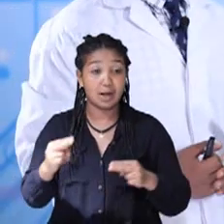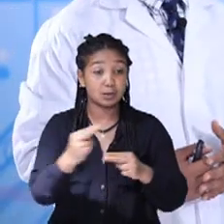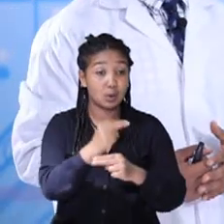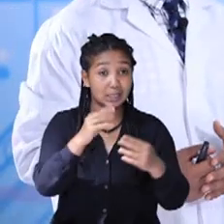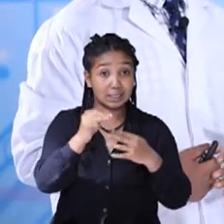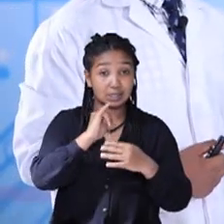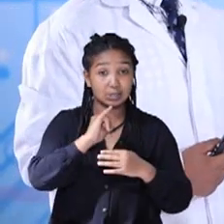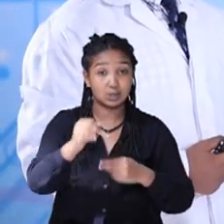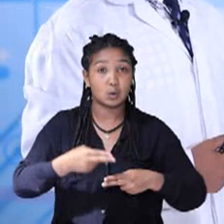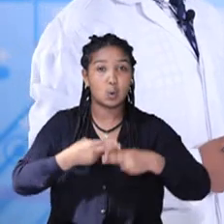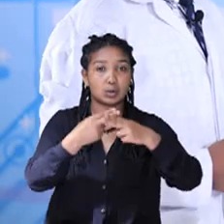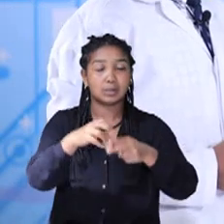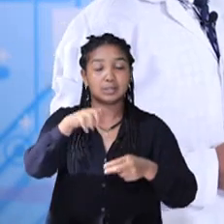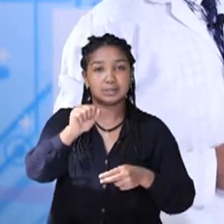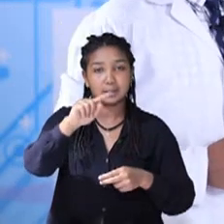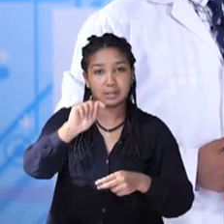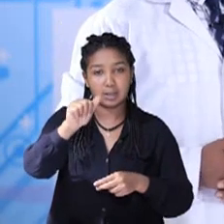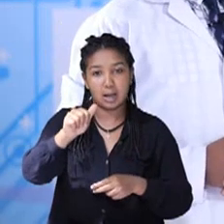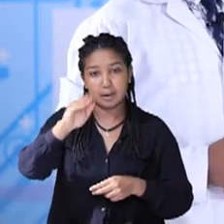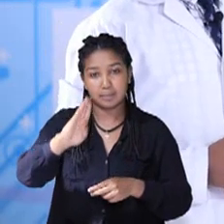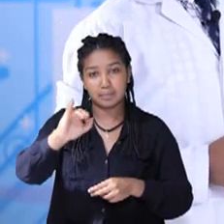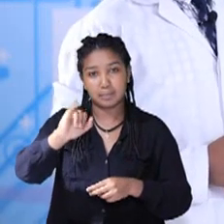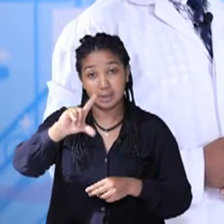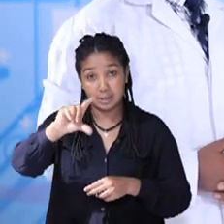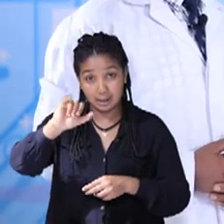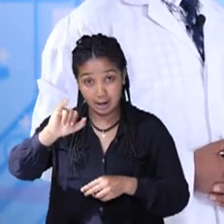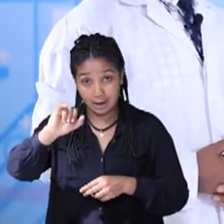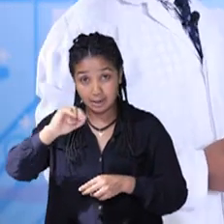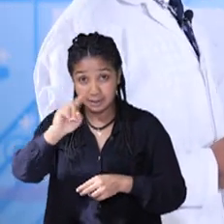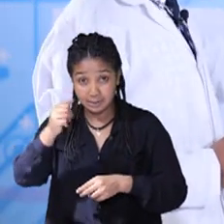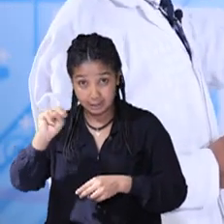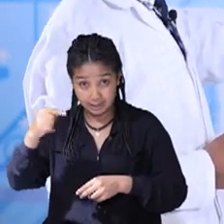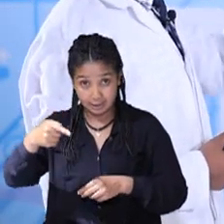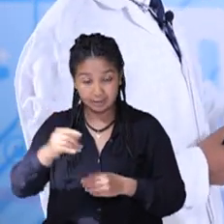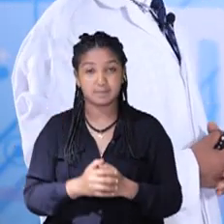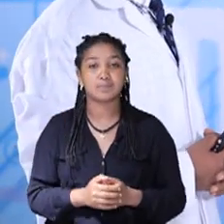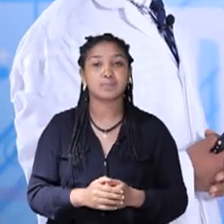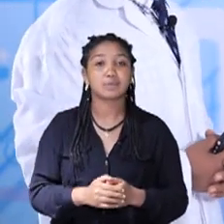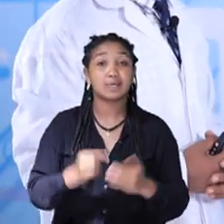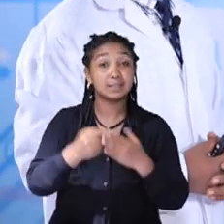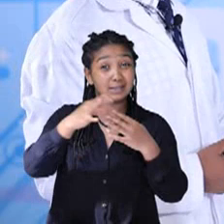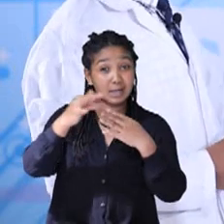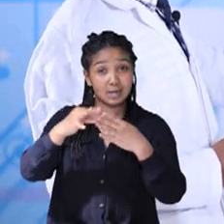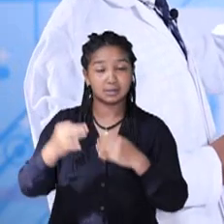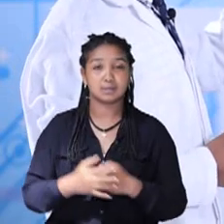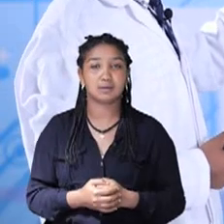natural selection is called stabilizing selection. In stabilizing selection,